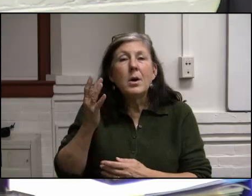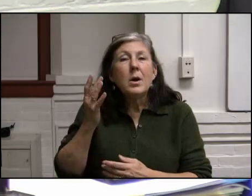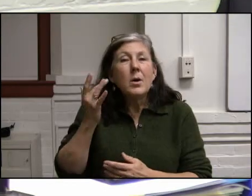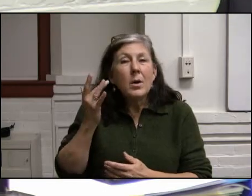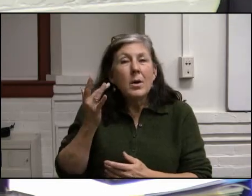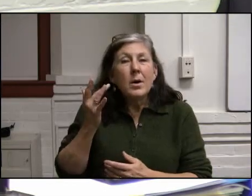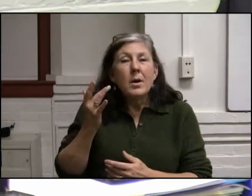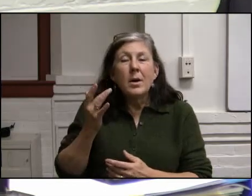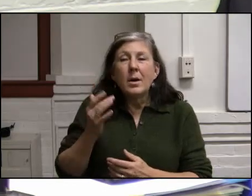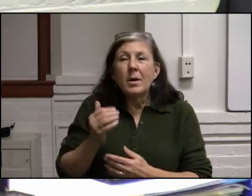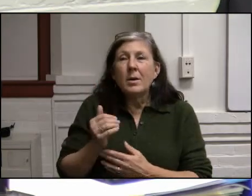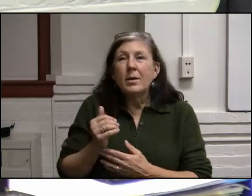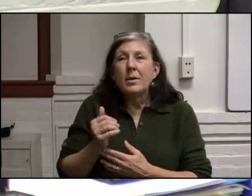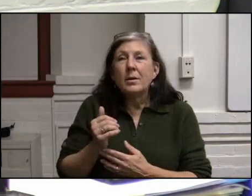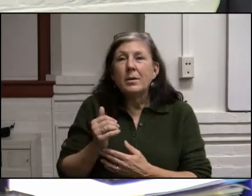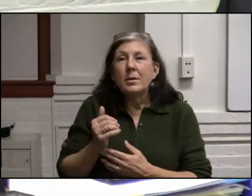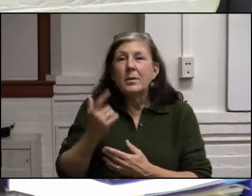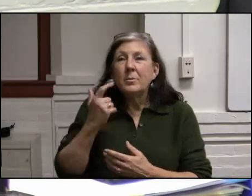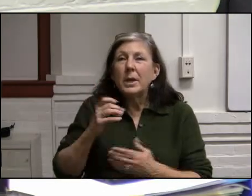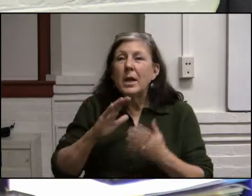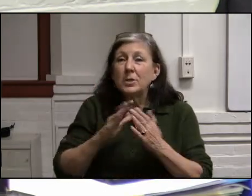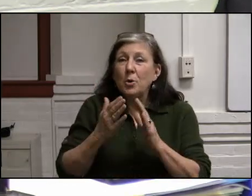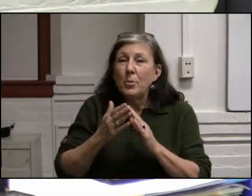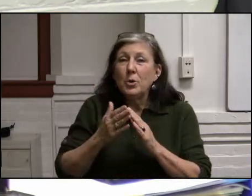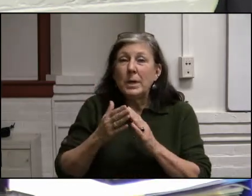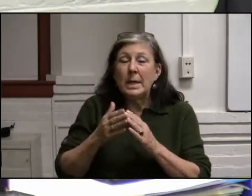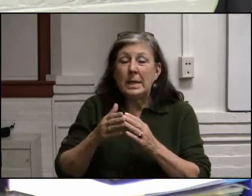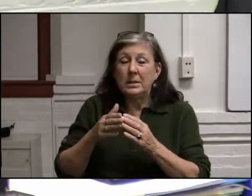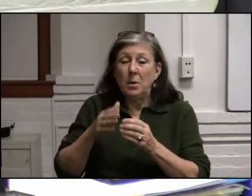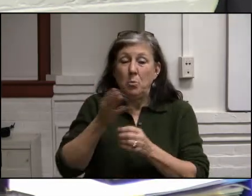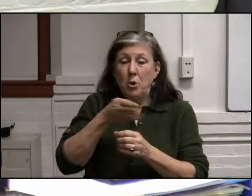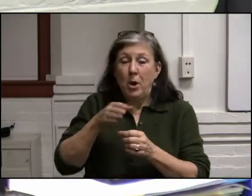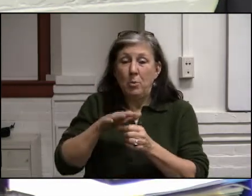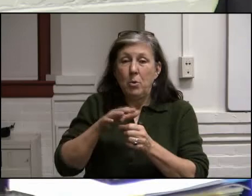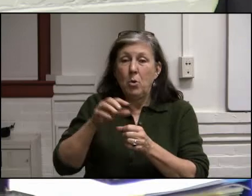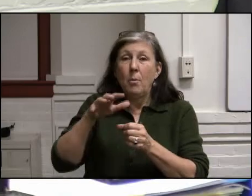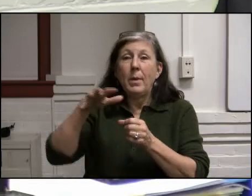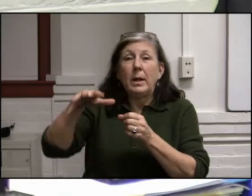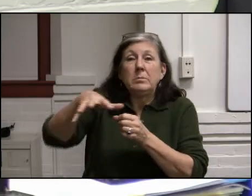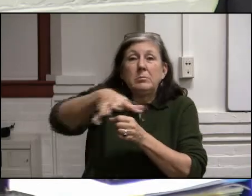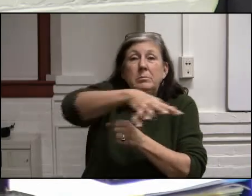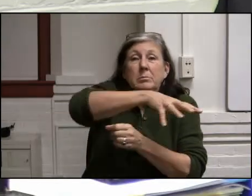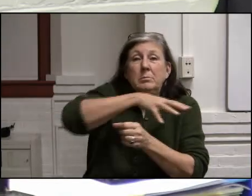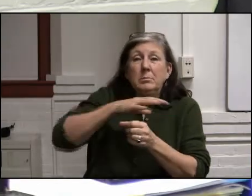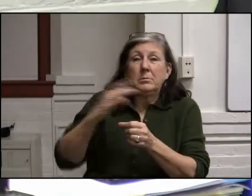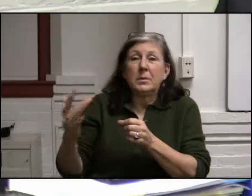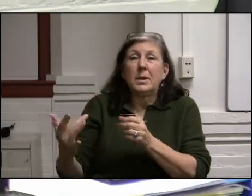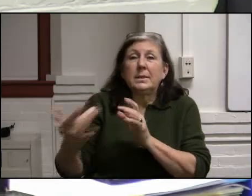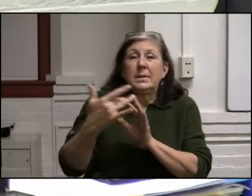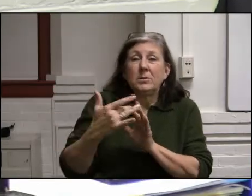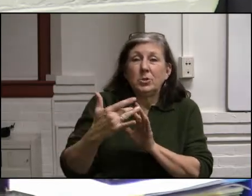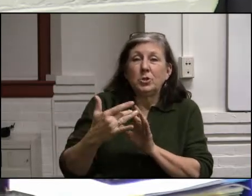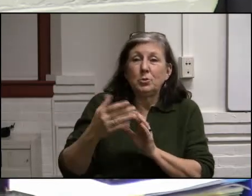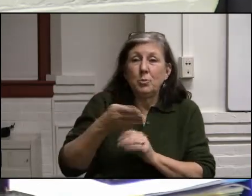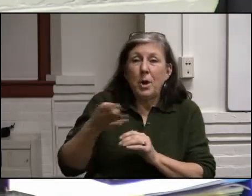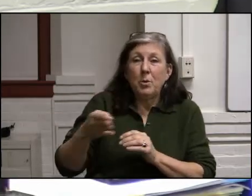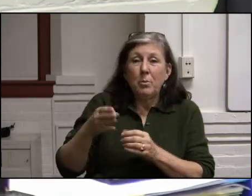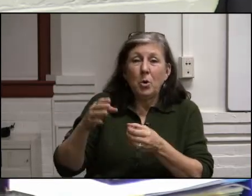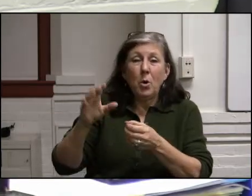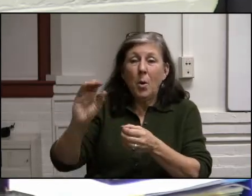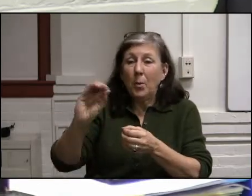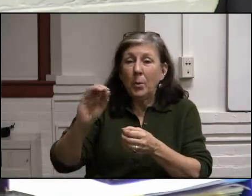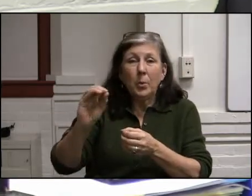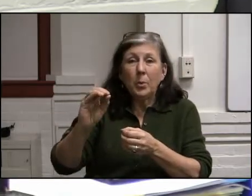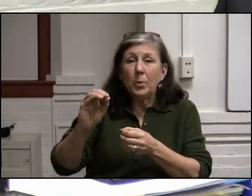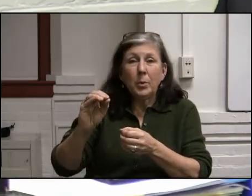of the communities that are outside of Brattleboro being adjacent to parts of Brattleboro that are currently not served